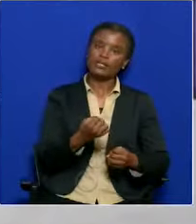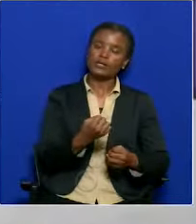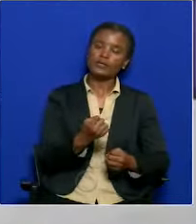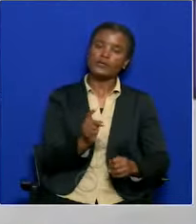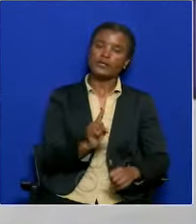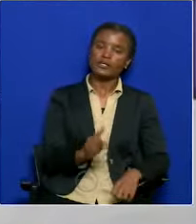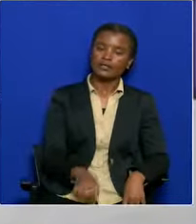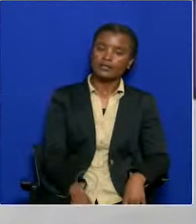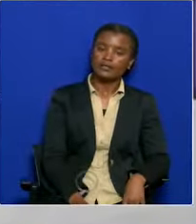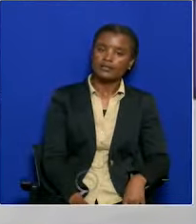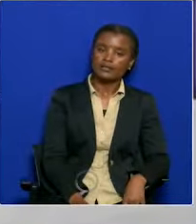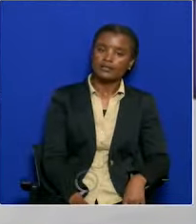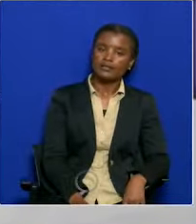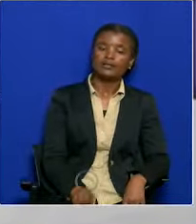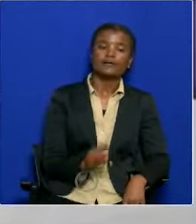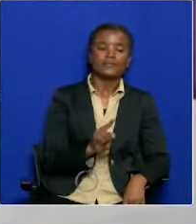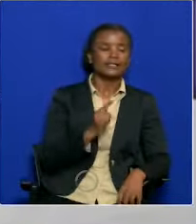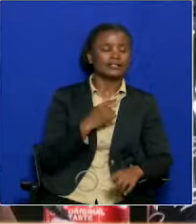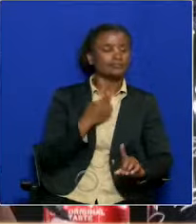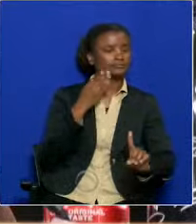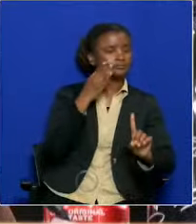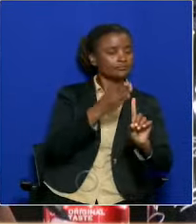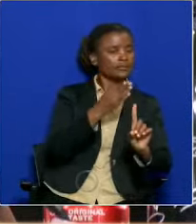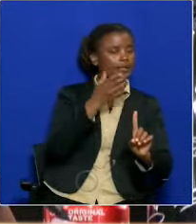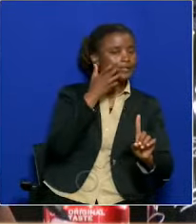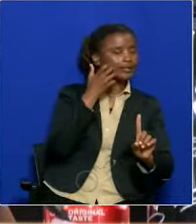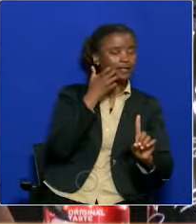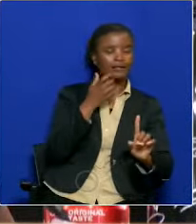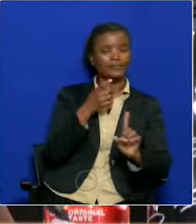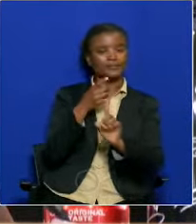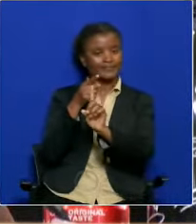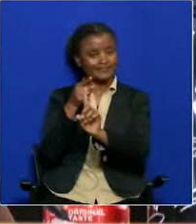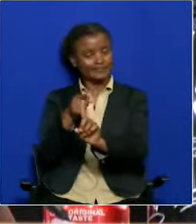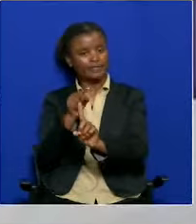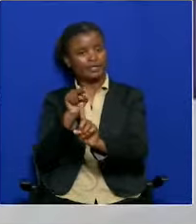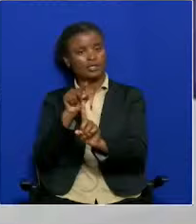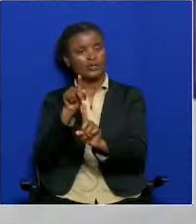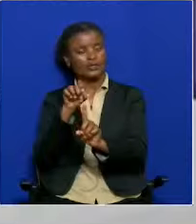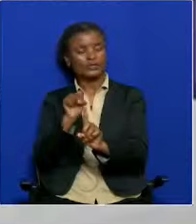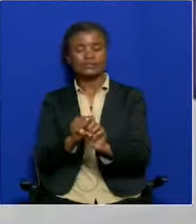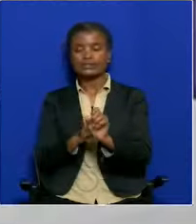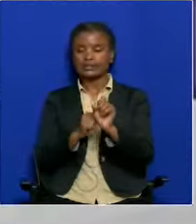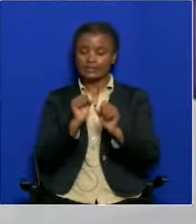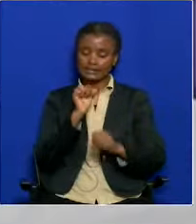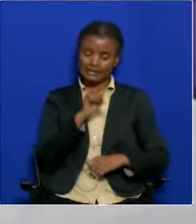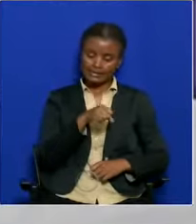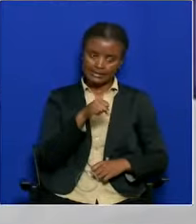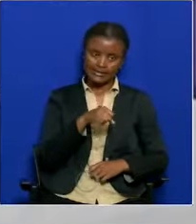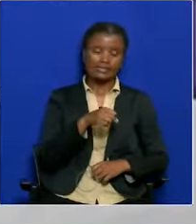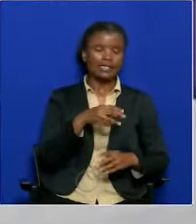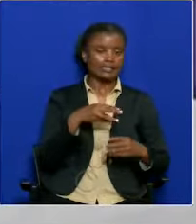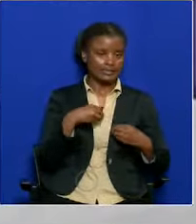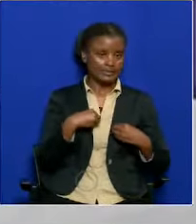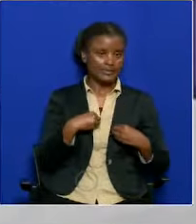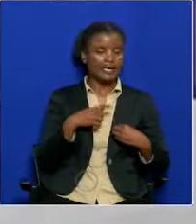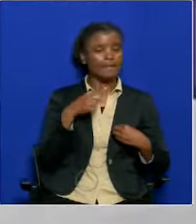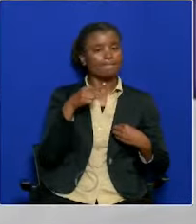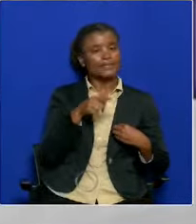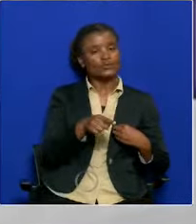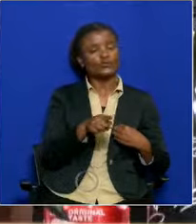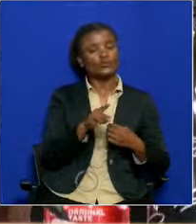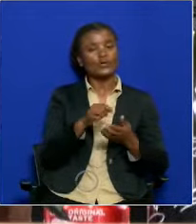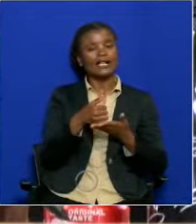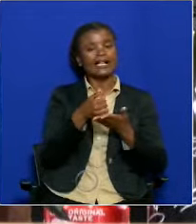Matlala, I'm speaking to Nkosi. Yes, I accept Yes. that. However, your position is you can't help with the contract. So